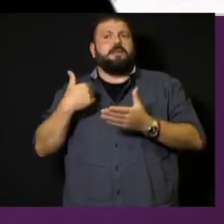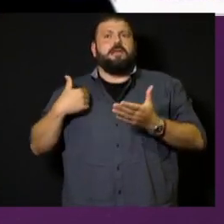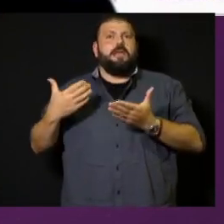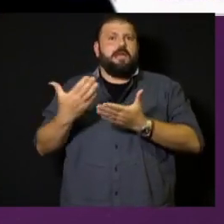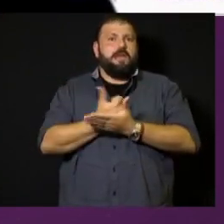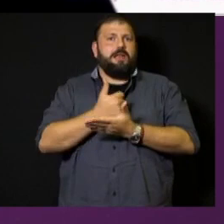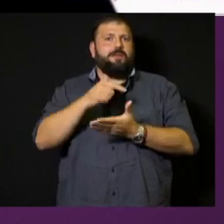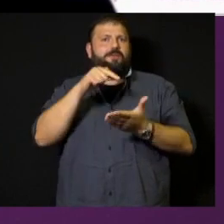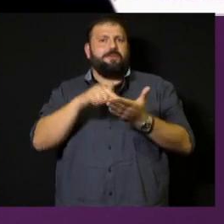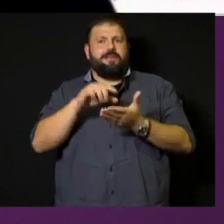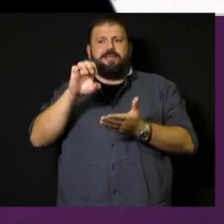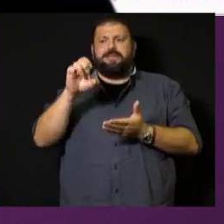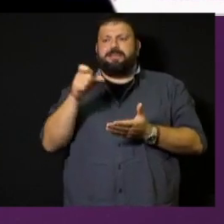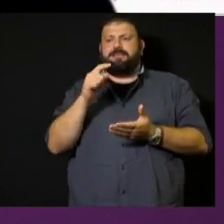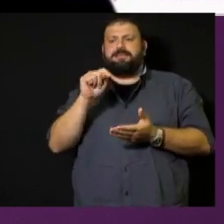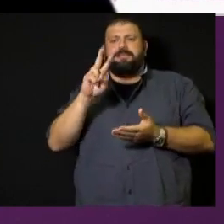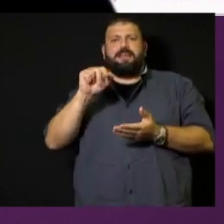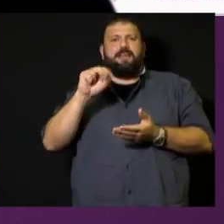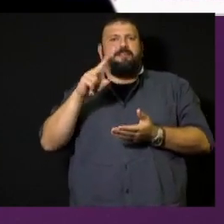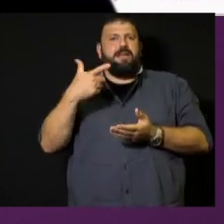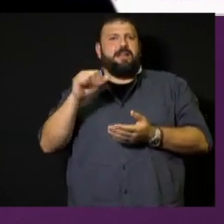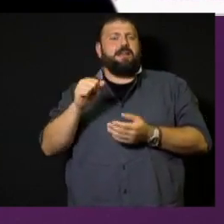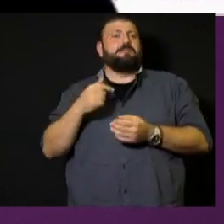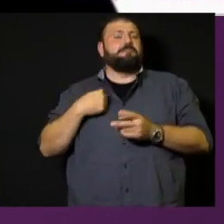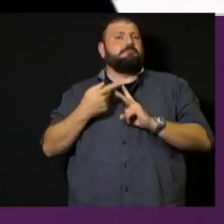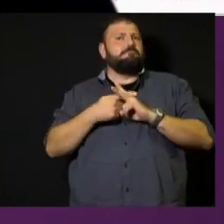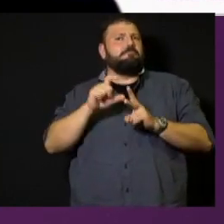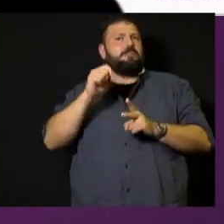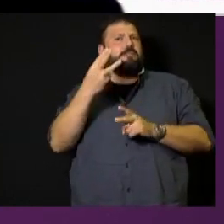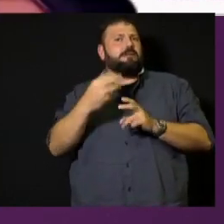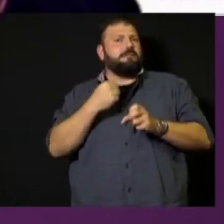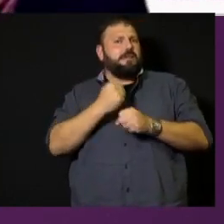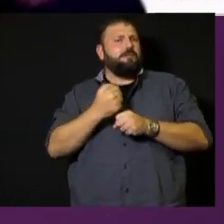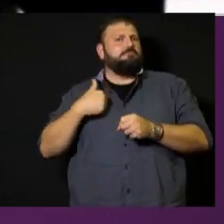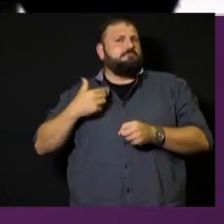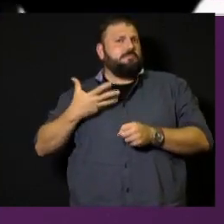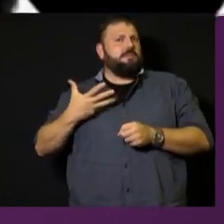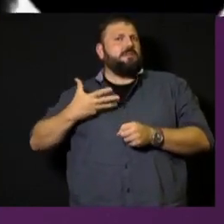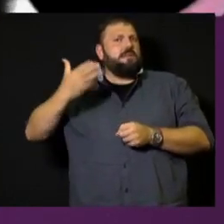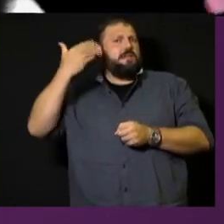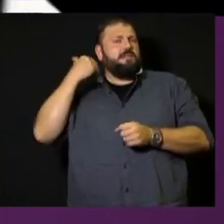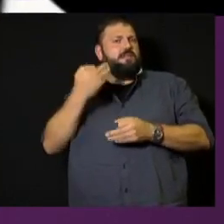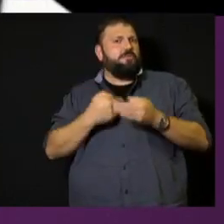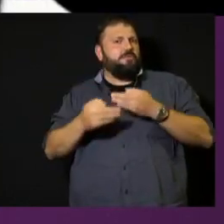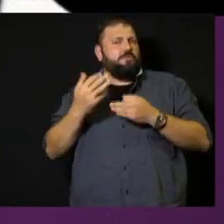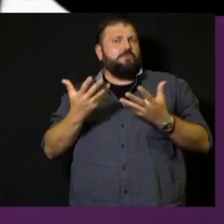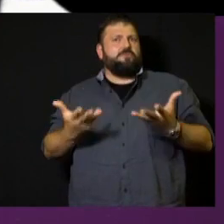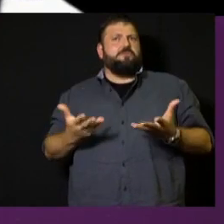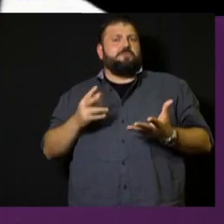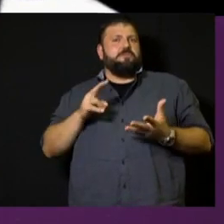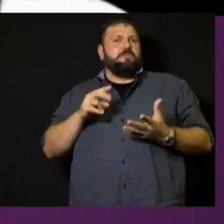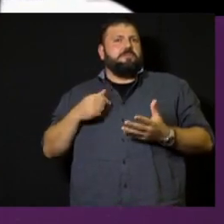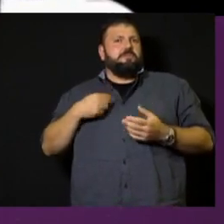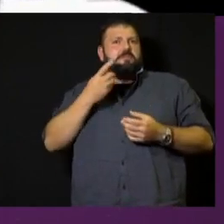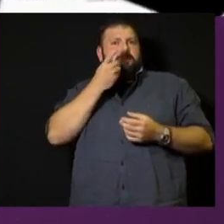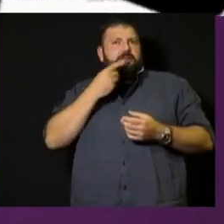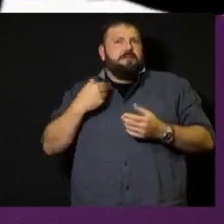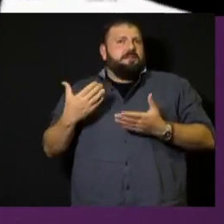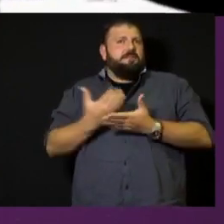got 97 extravaganzas. I was 23 years old at the time. It was